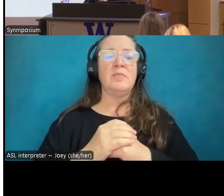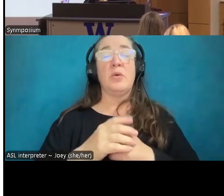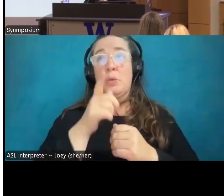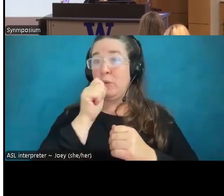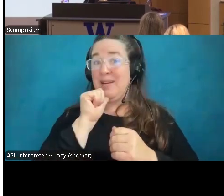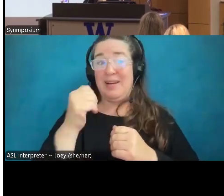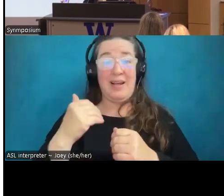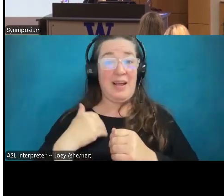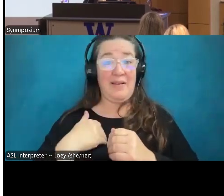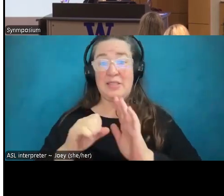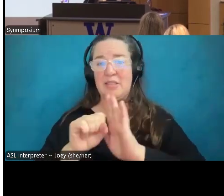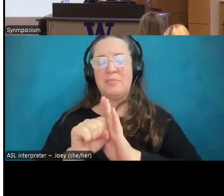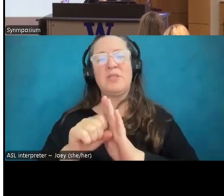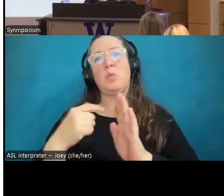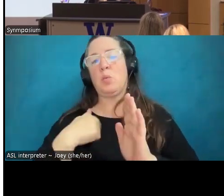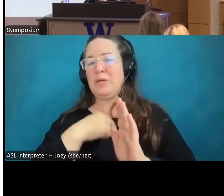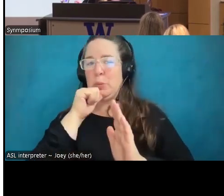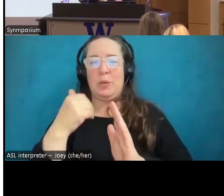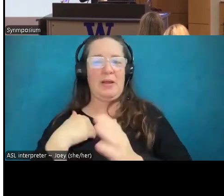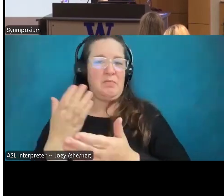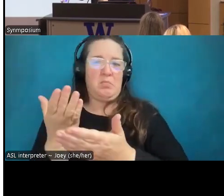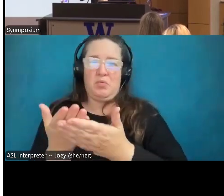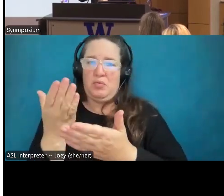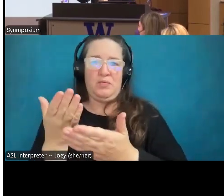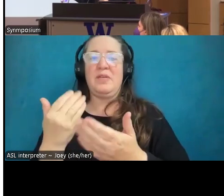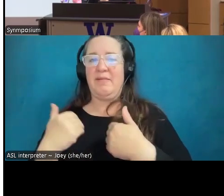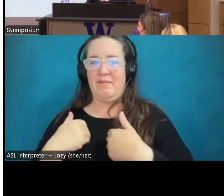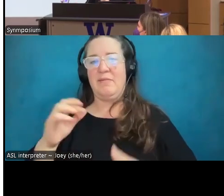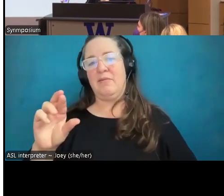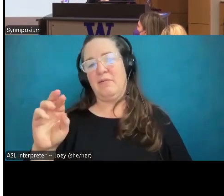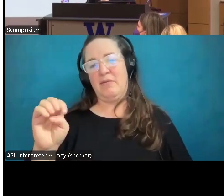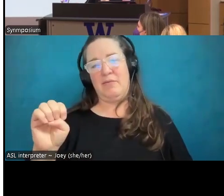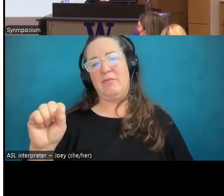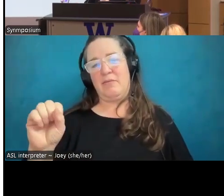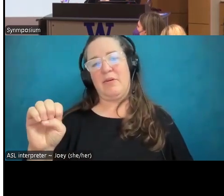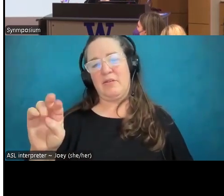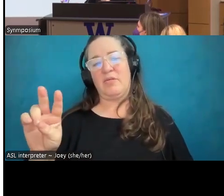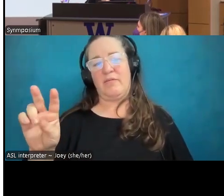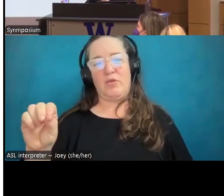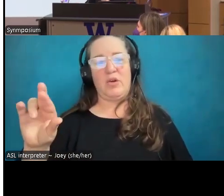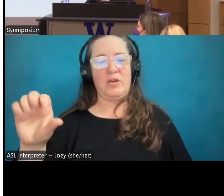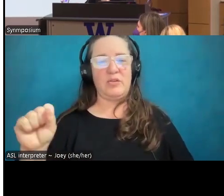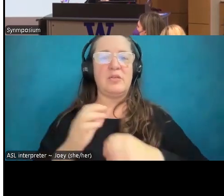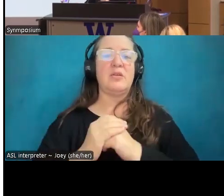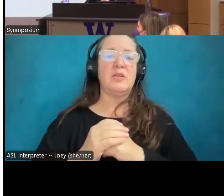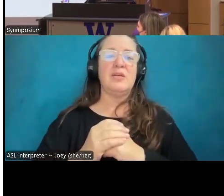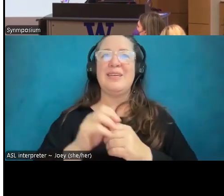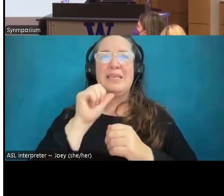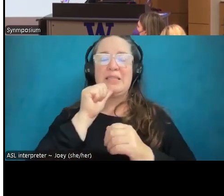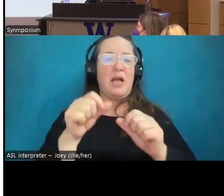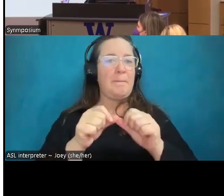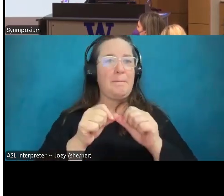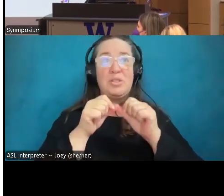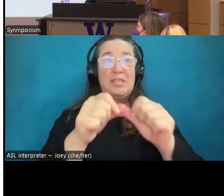oftentimes, patients may have full recovery of their acute COVID infection and then go on to have long COVID symptoms. It's not always a persistence from acute COVID